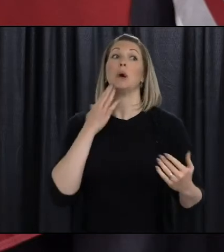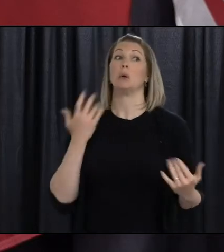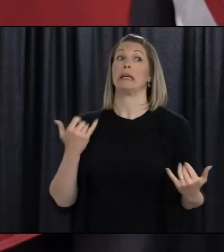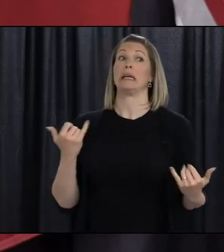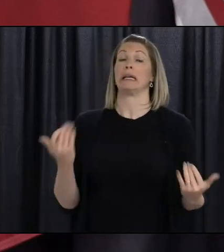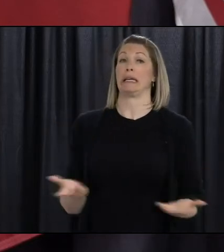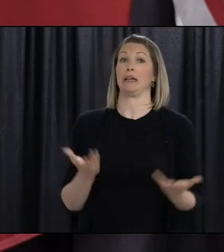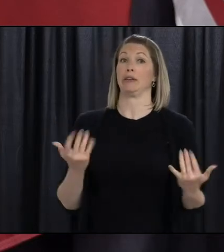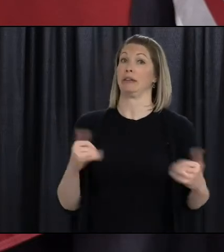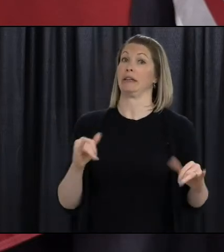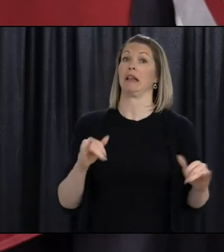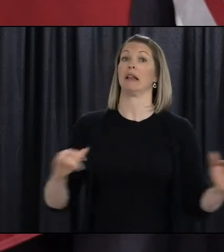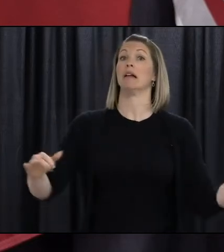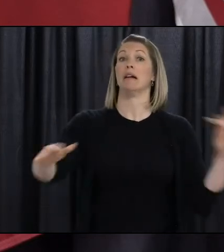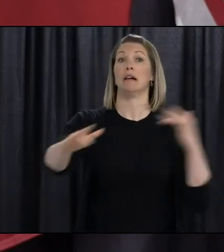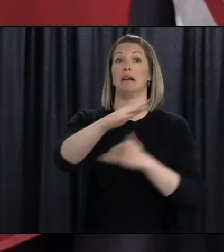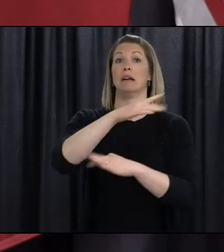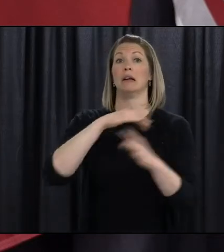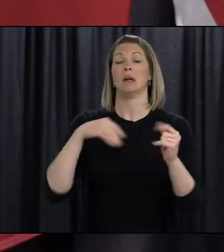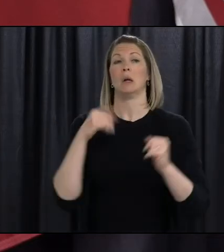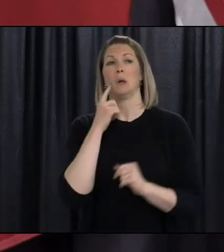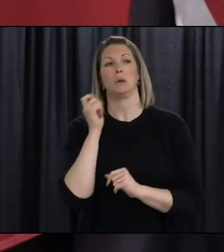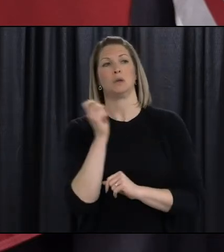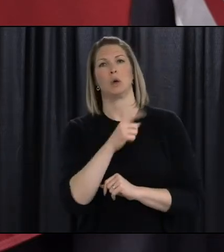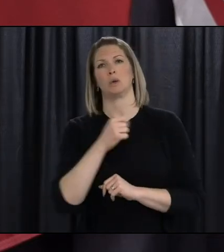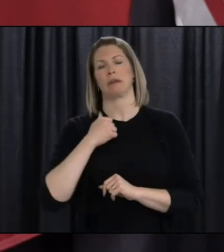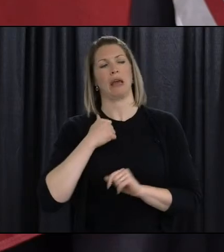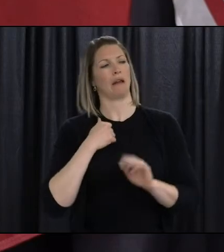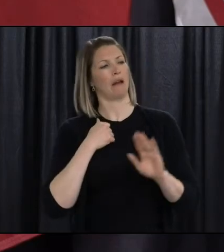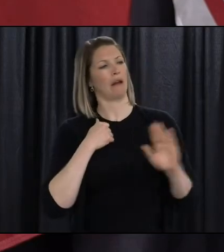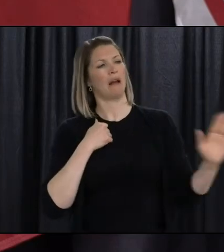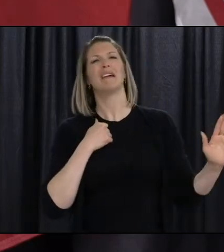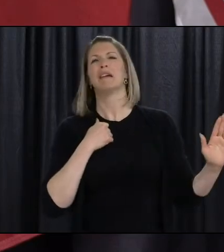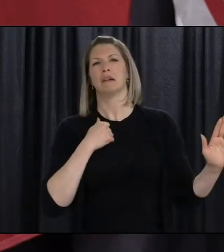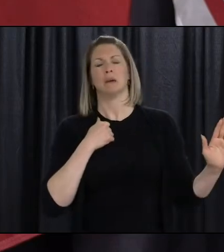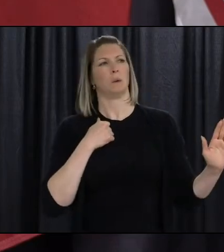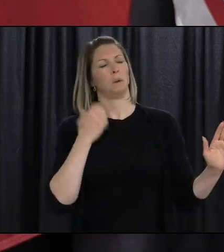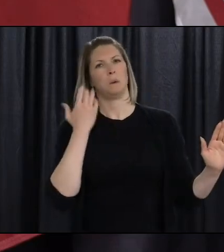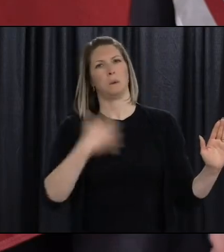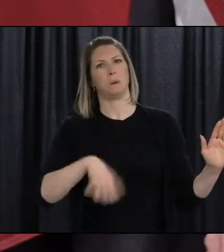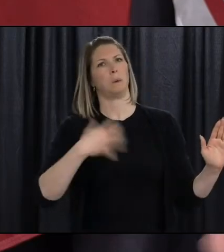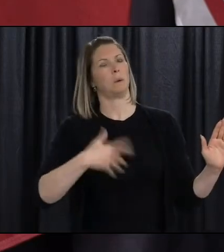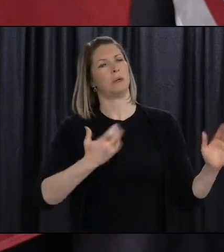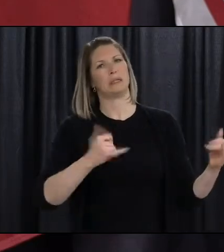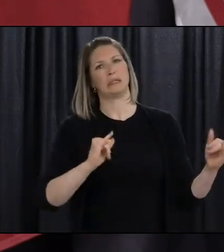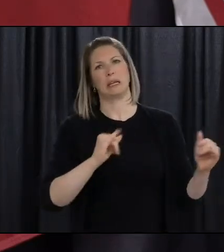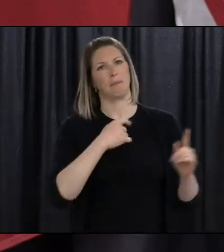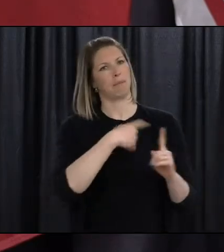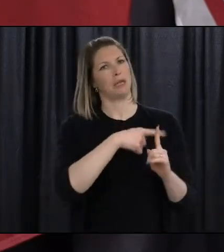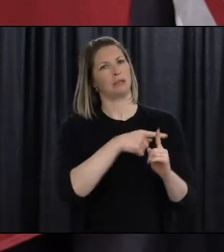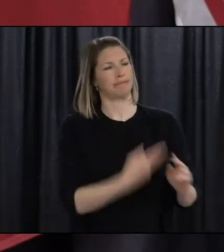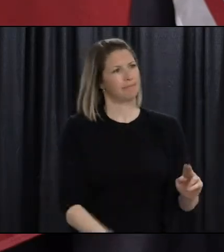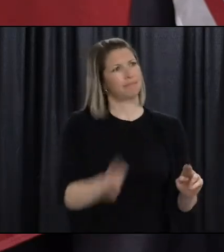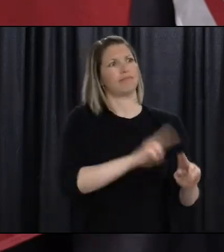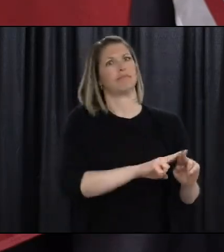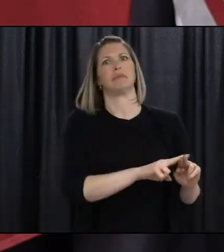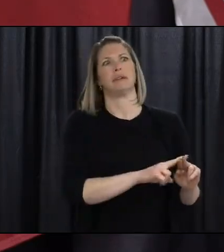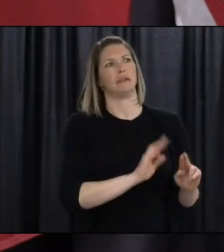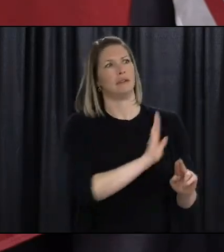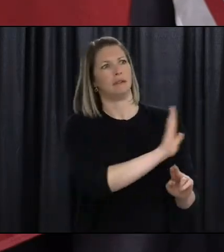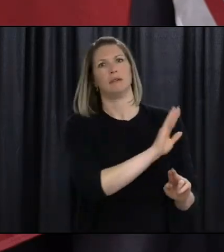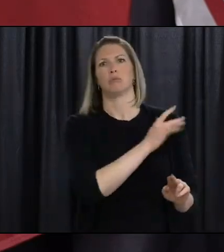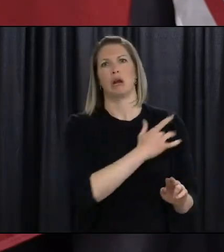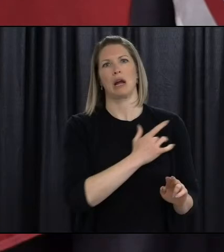see reports coming out from Central Canada today and other provinces. So we must know that even though we're seeing some changes, we cannot